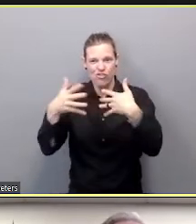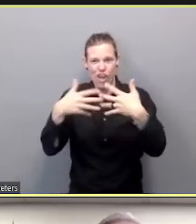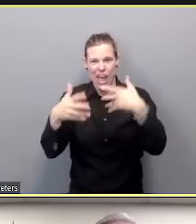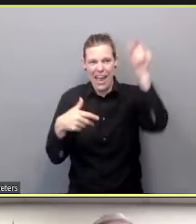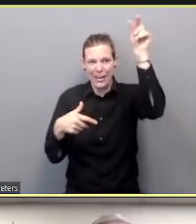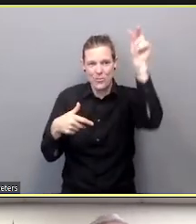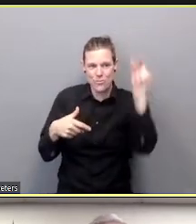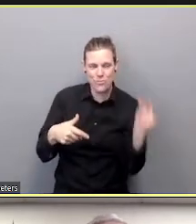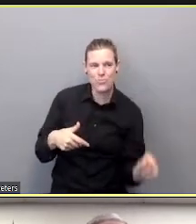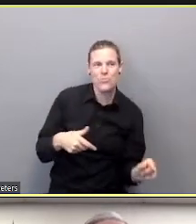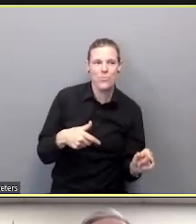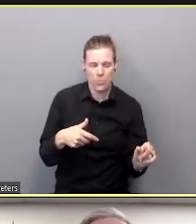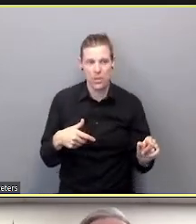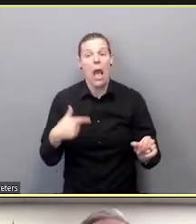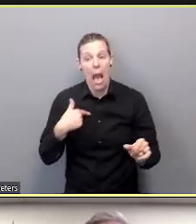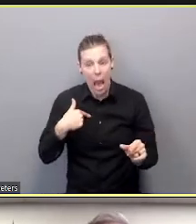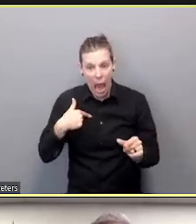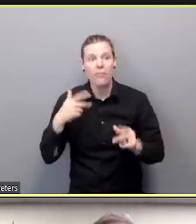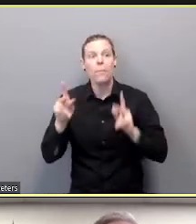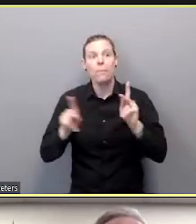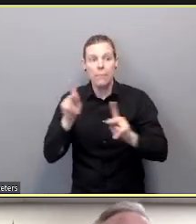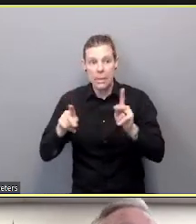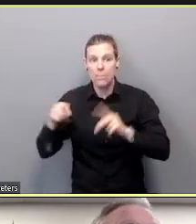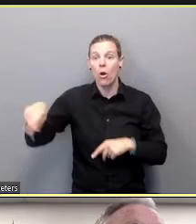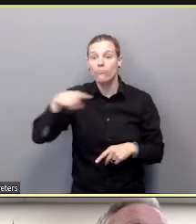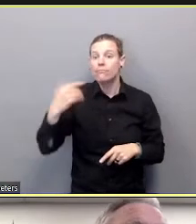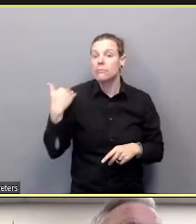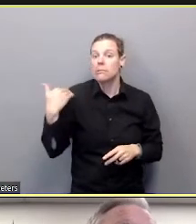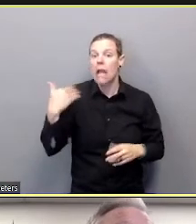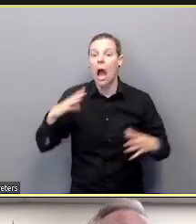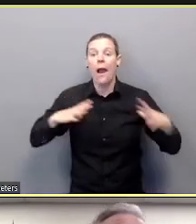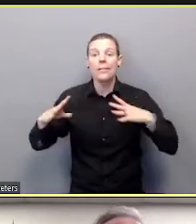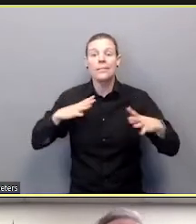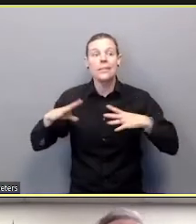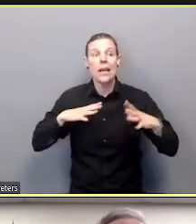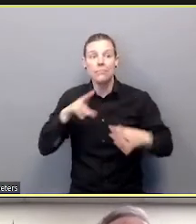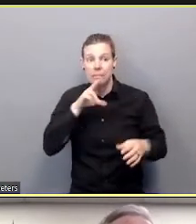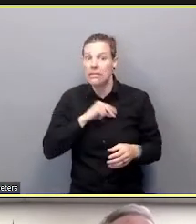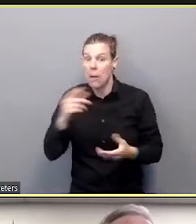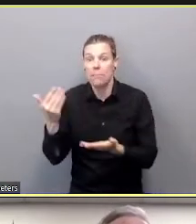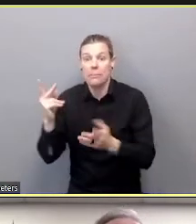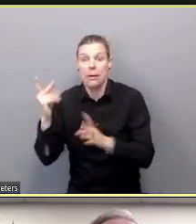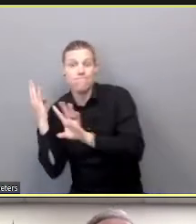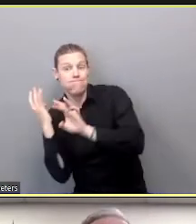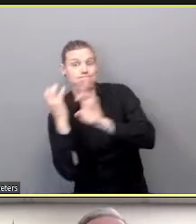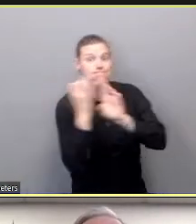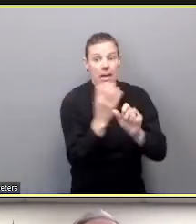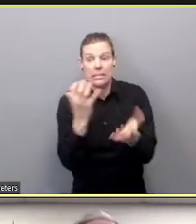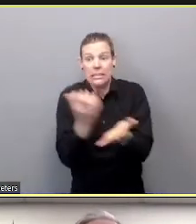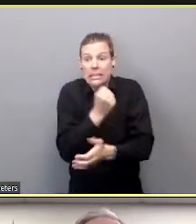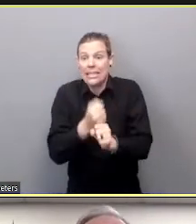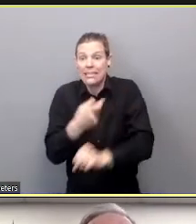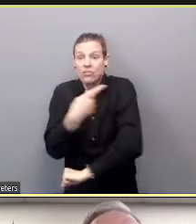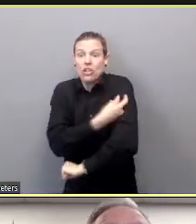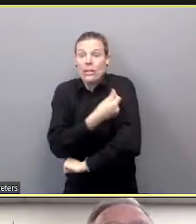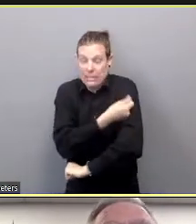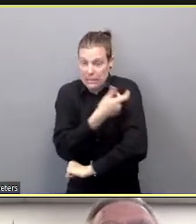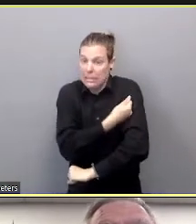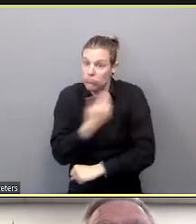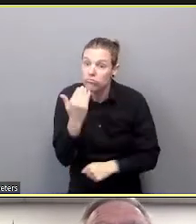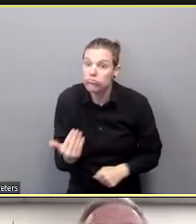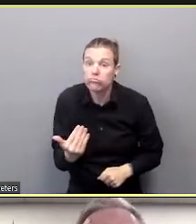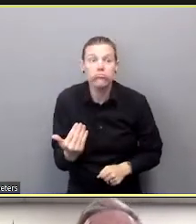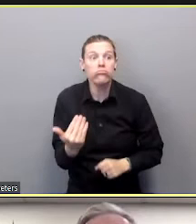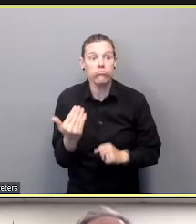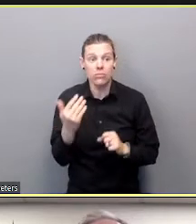a recent peak, if you will, highest point since May or so in terms of the number of